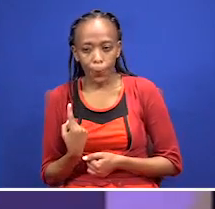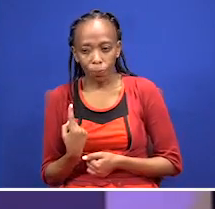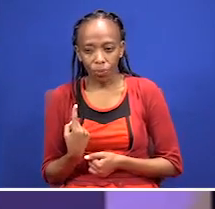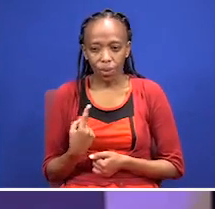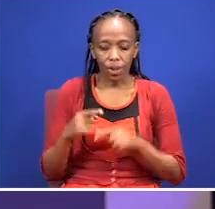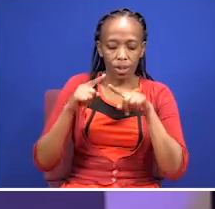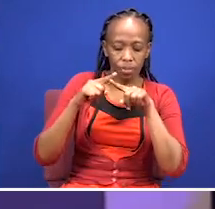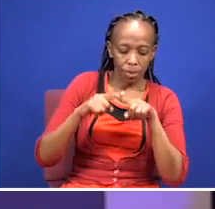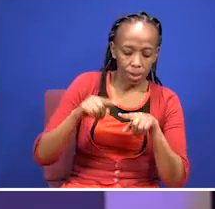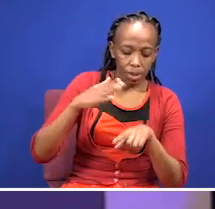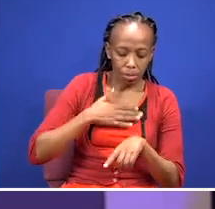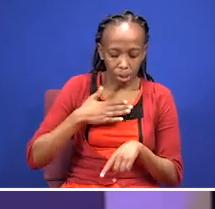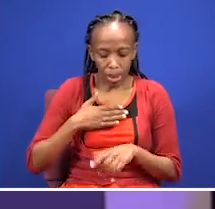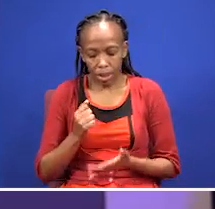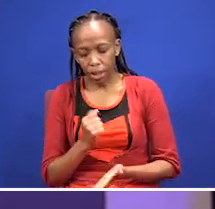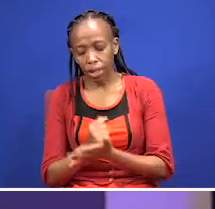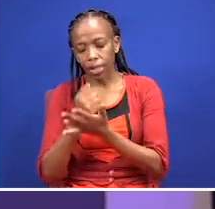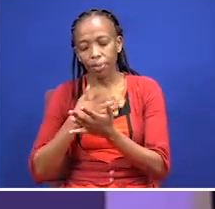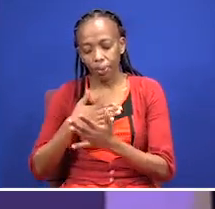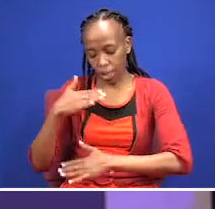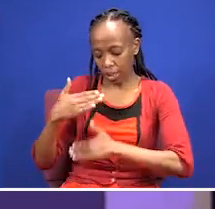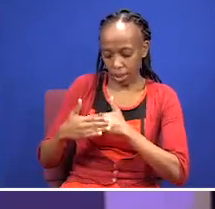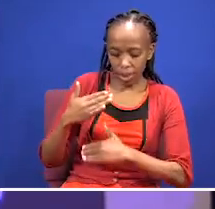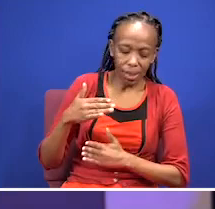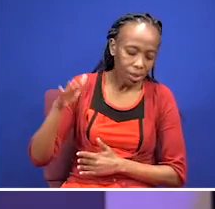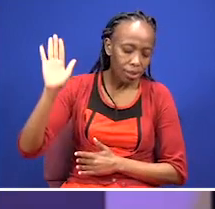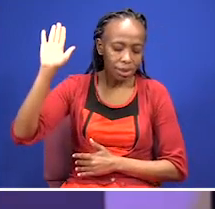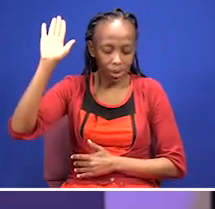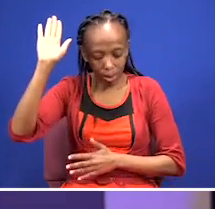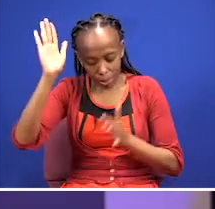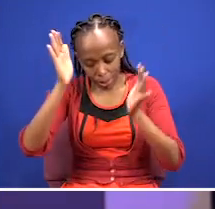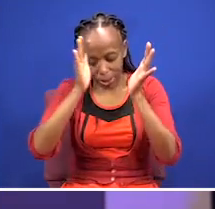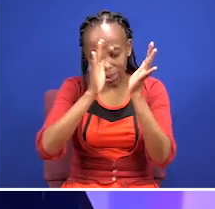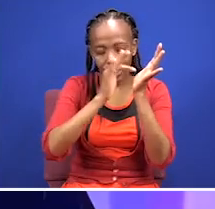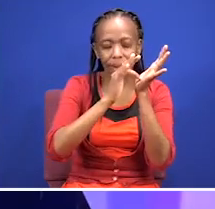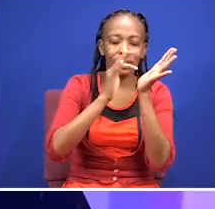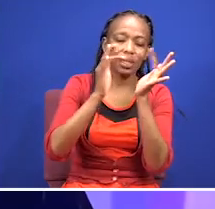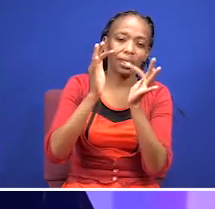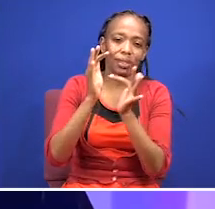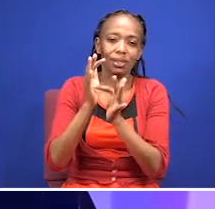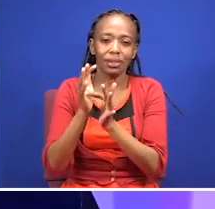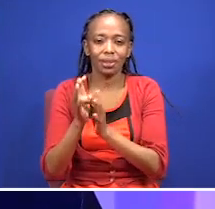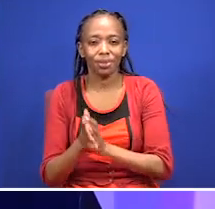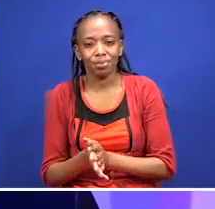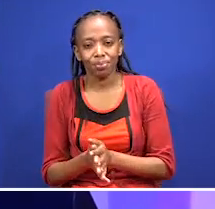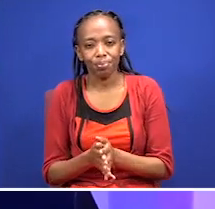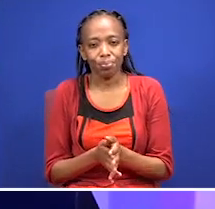tegemeo langu msaada wangu wa karibu ni wewe Yesu